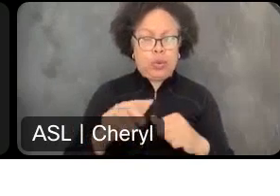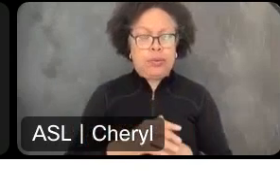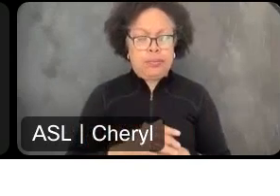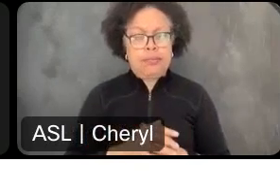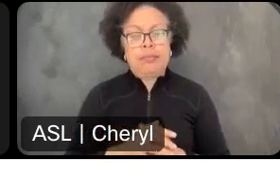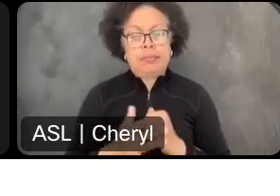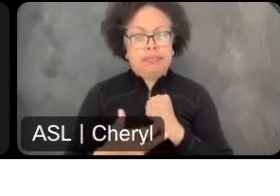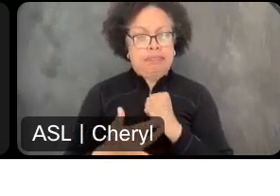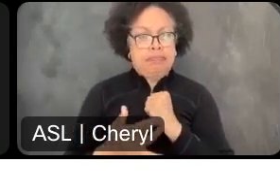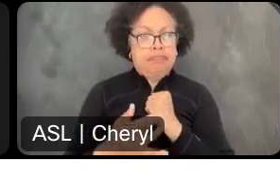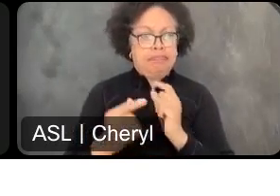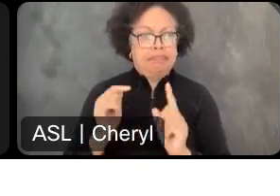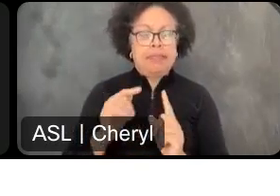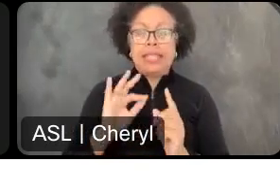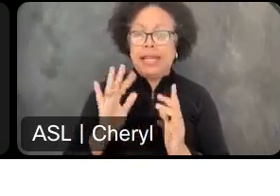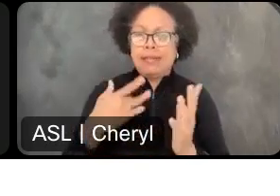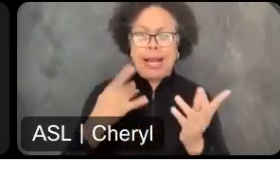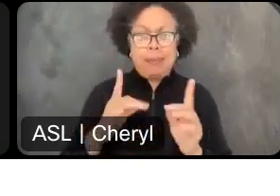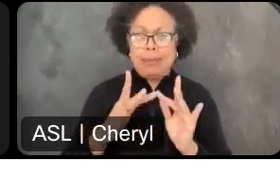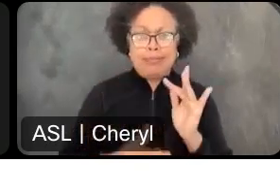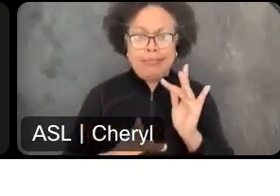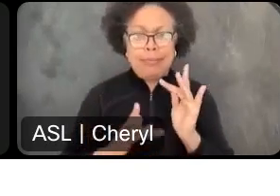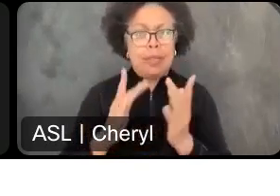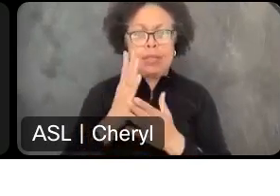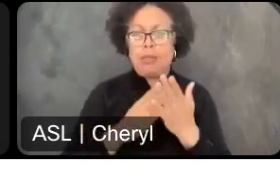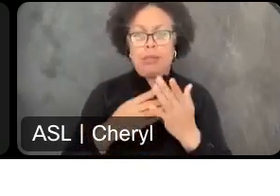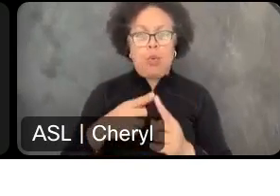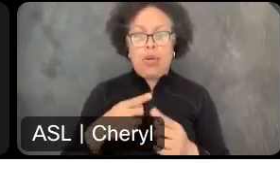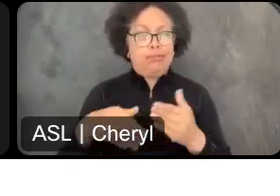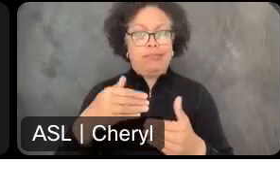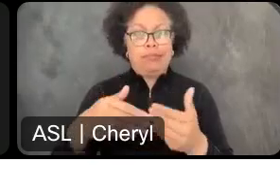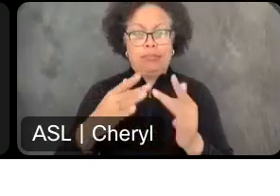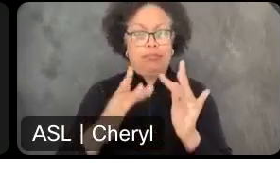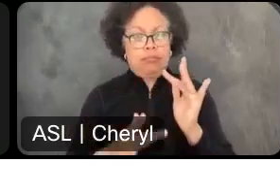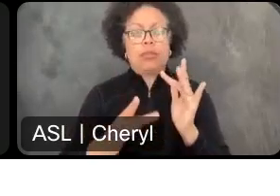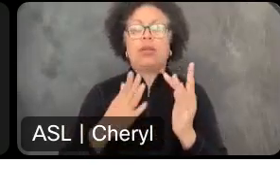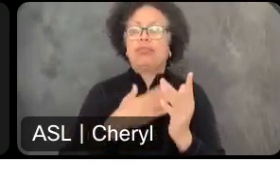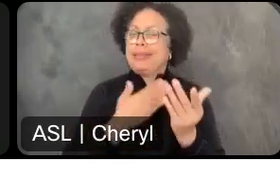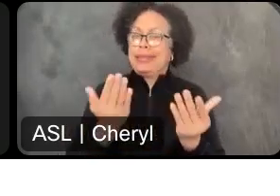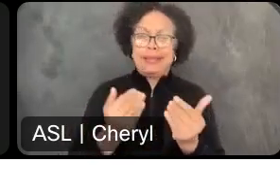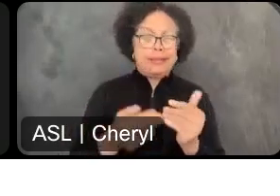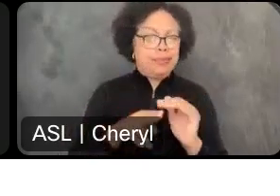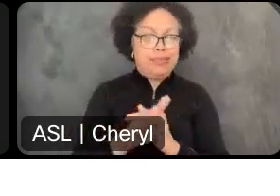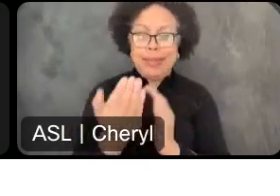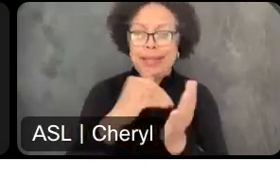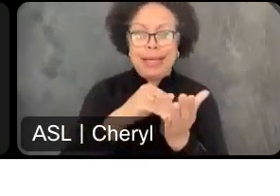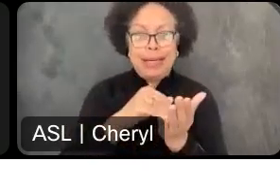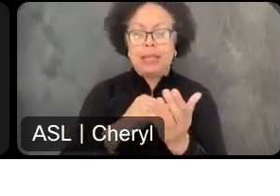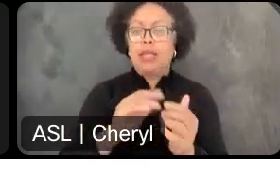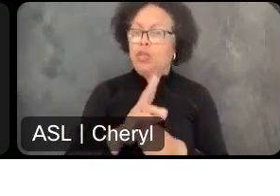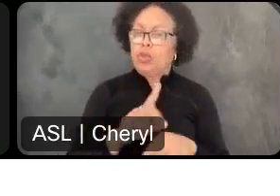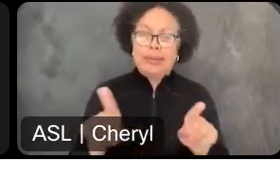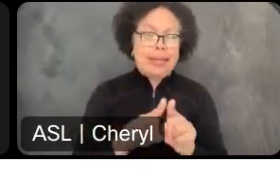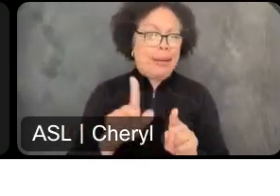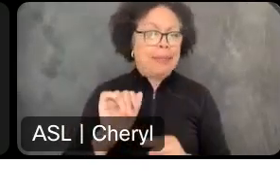get disconnected from today's session at any point, please re-enter the session using the original webinar